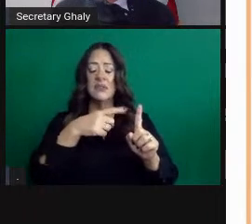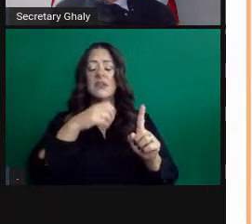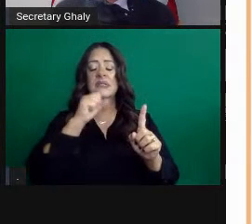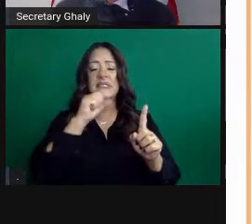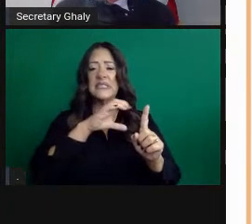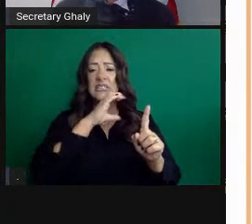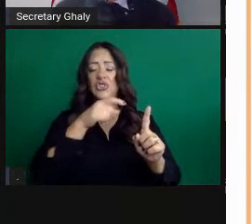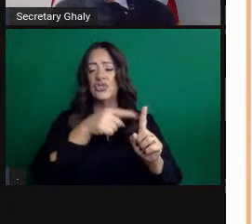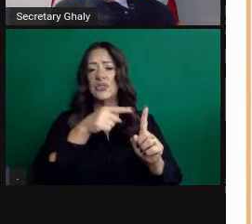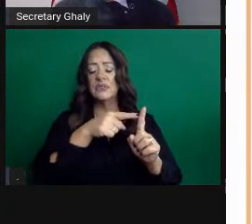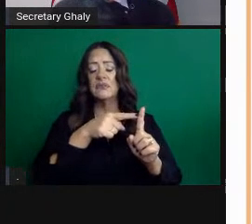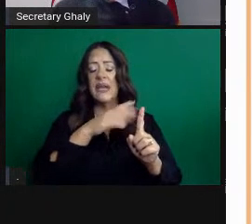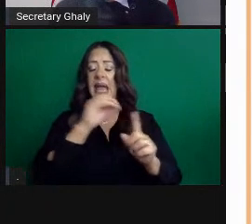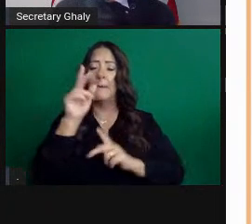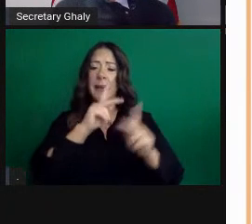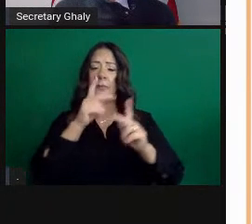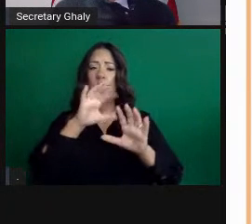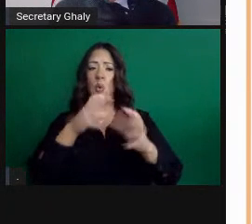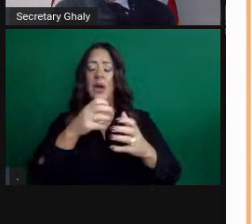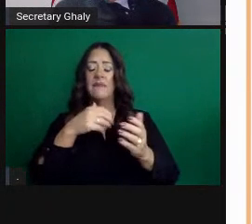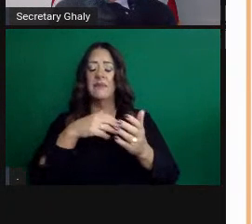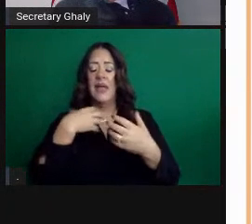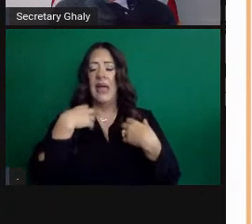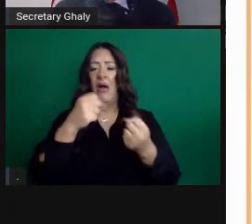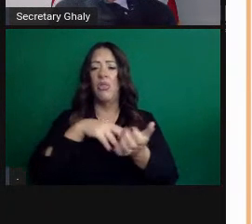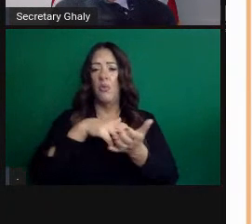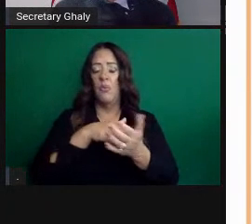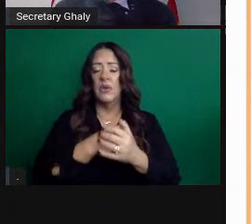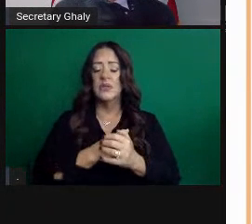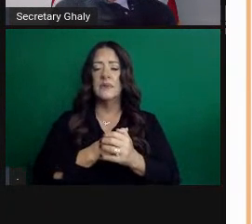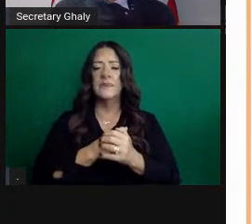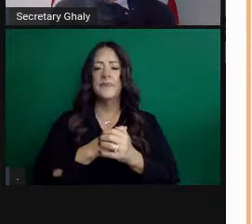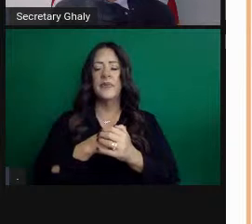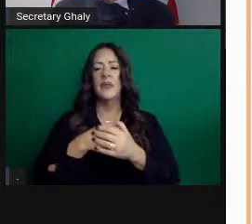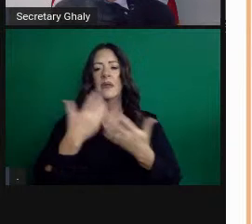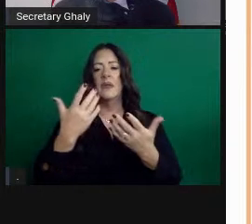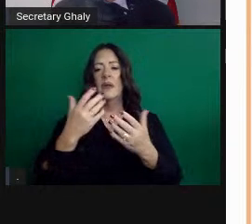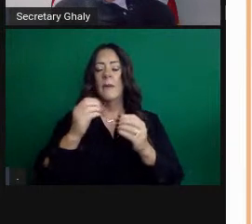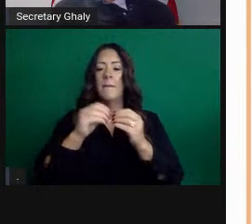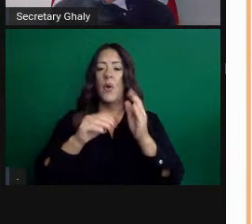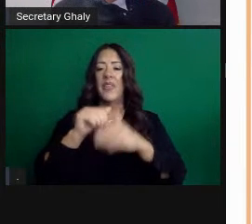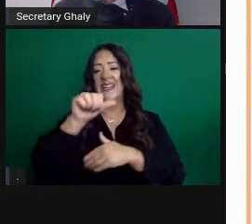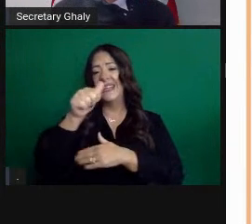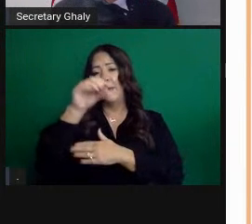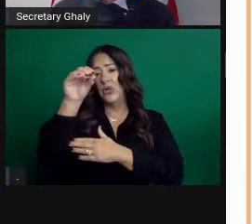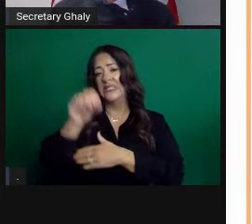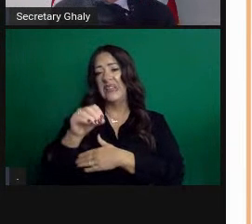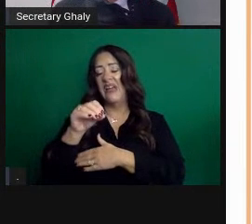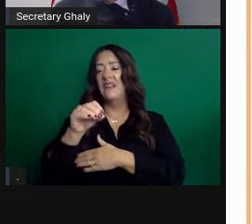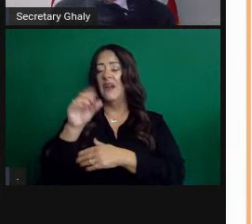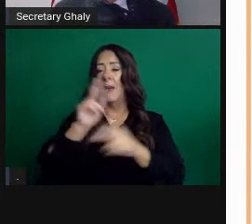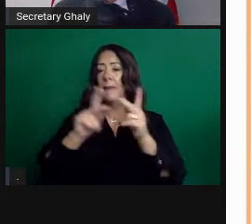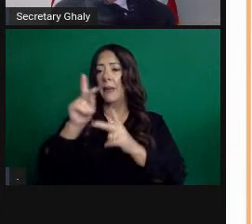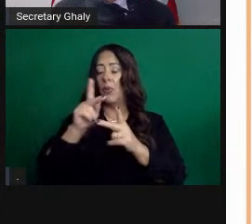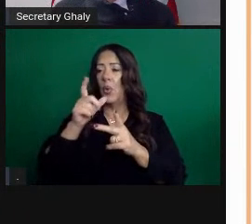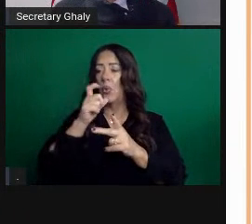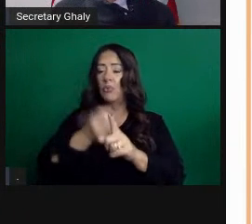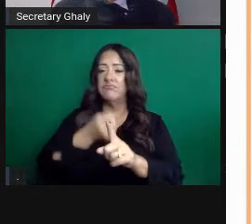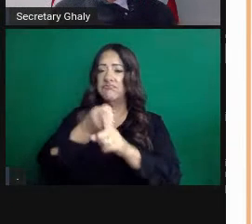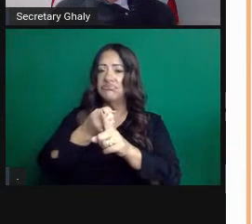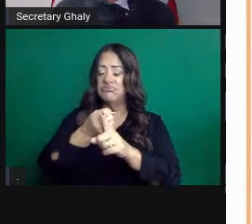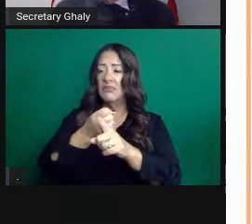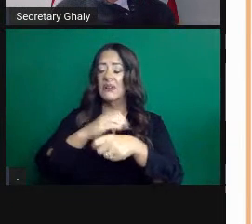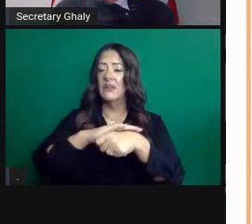unlike throughout the nation, we have 10% roughly of all cases of COVID in people over the